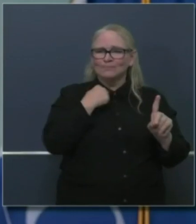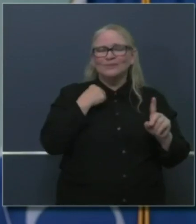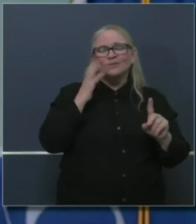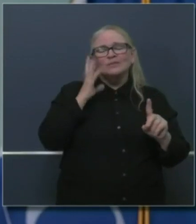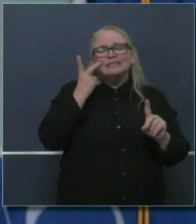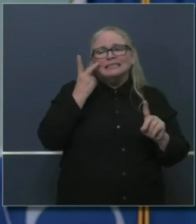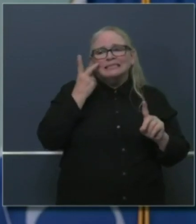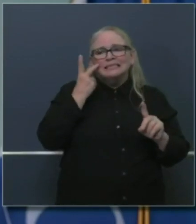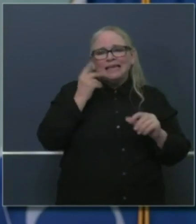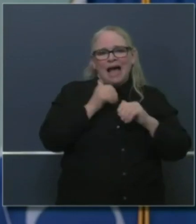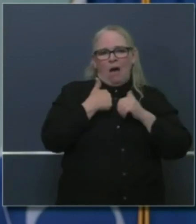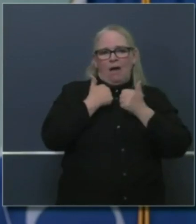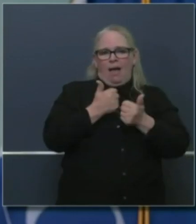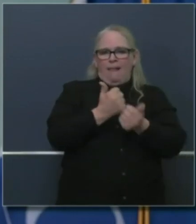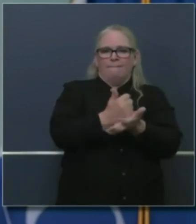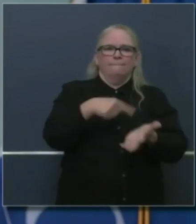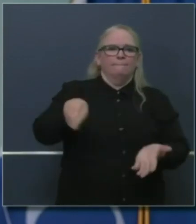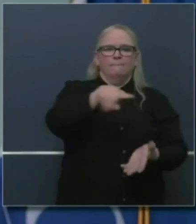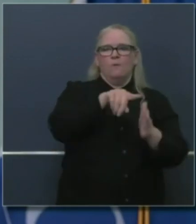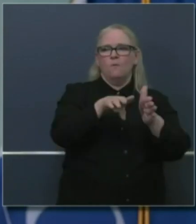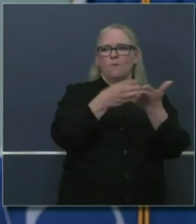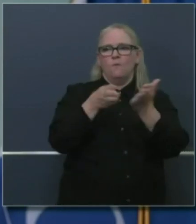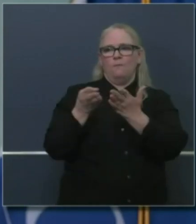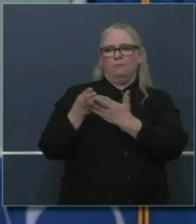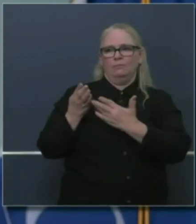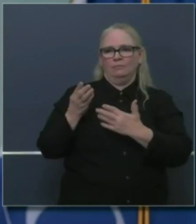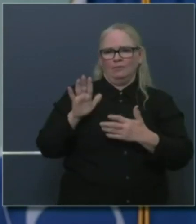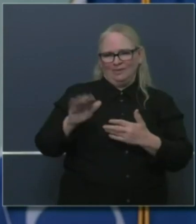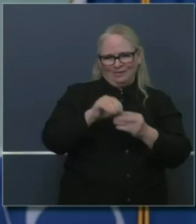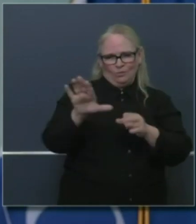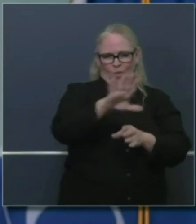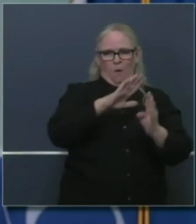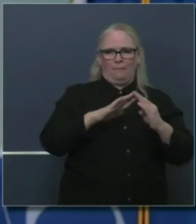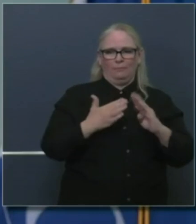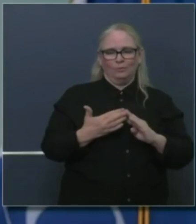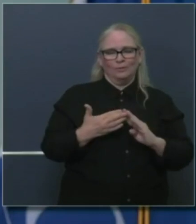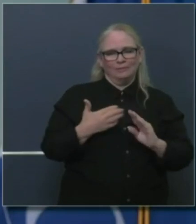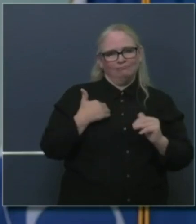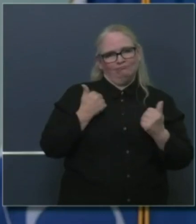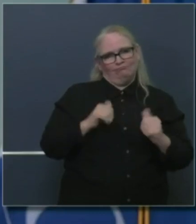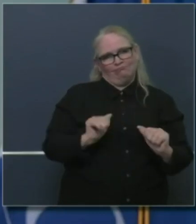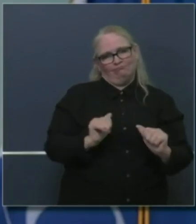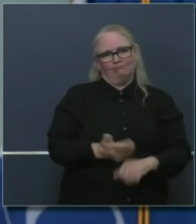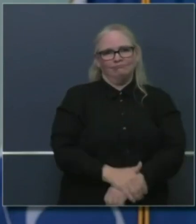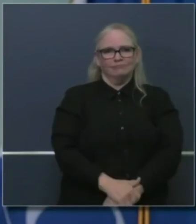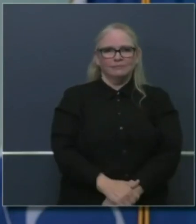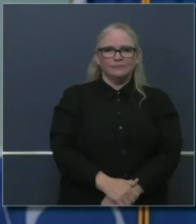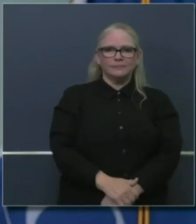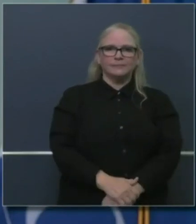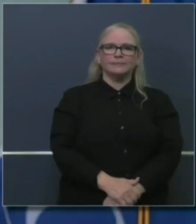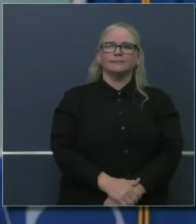that, but the health of those communities is foundational as well. Bigad Shaban, NBC Bay Area.